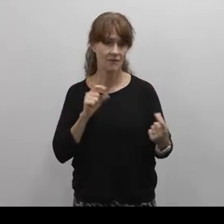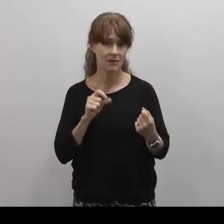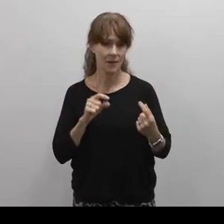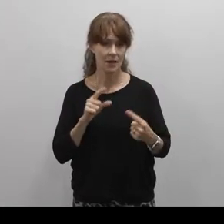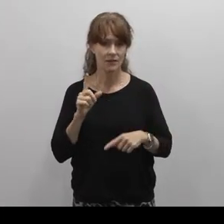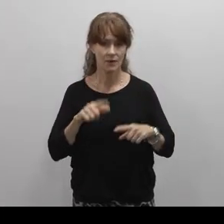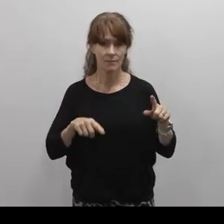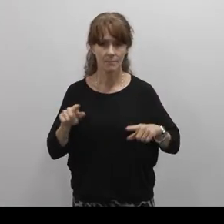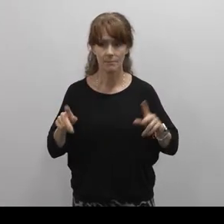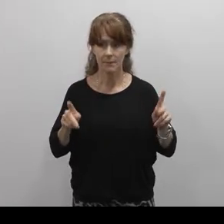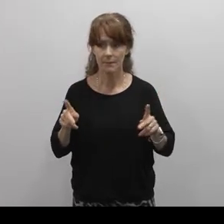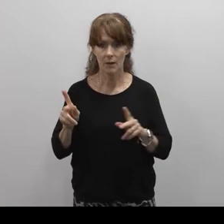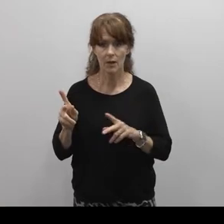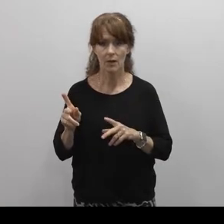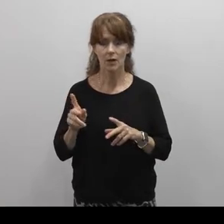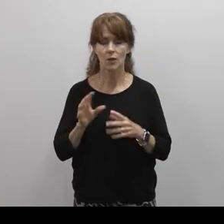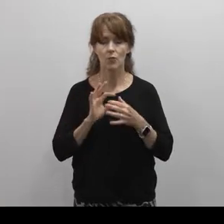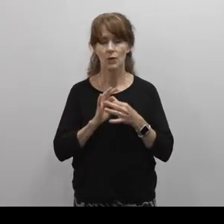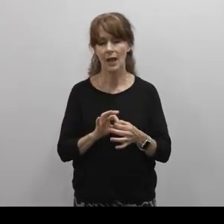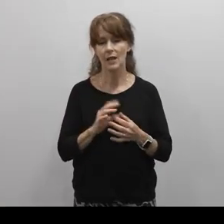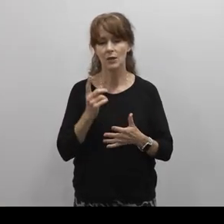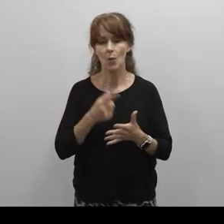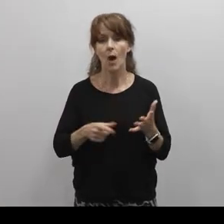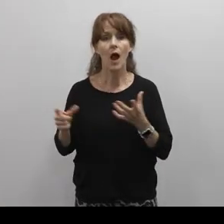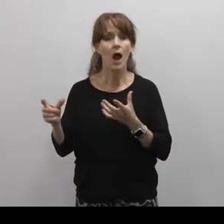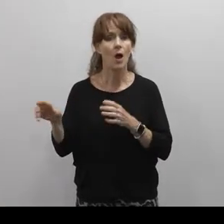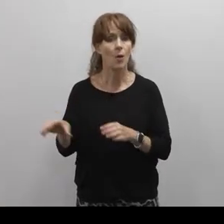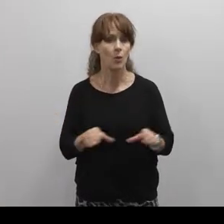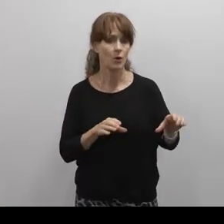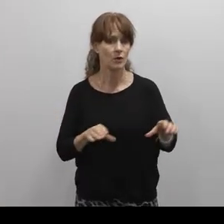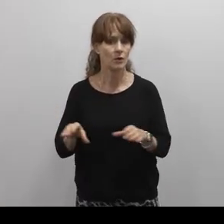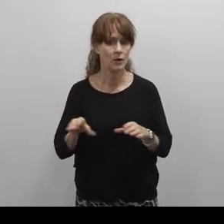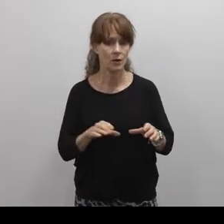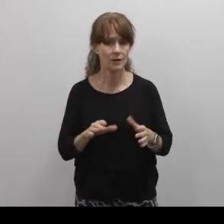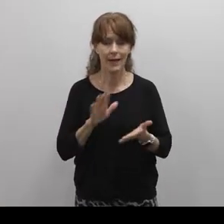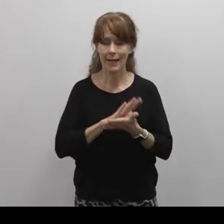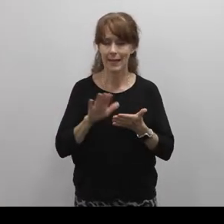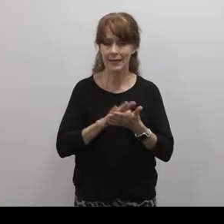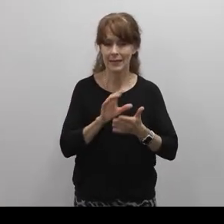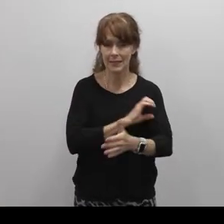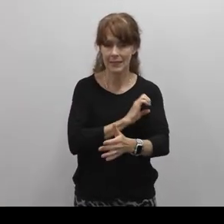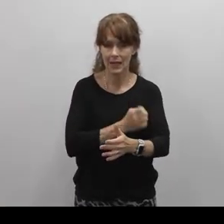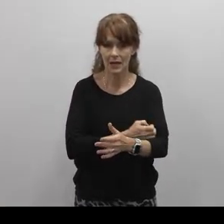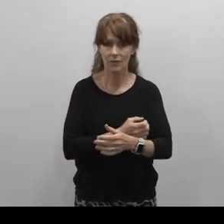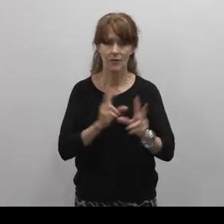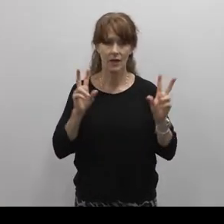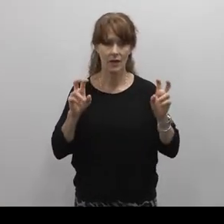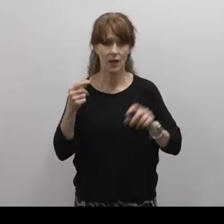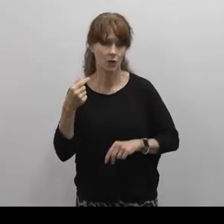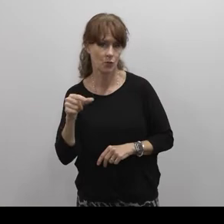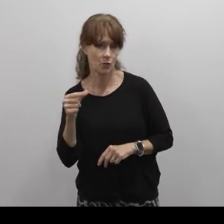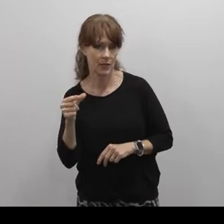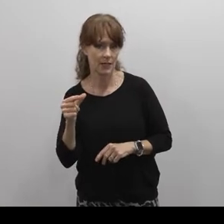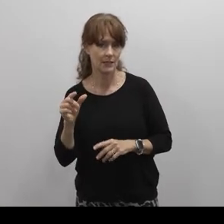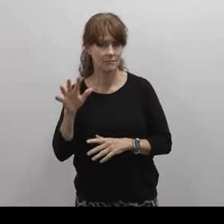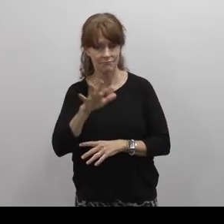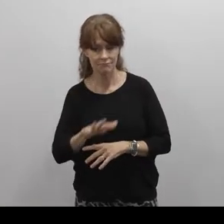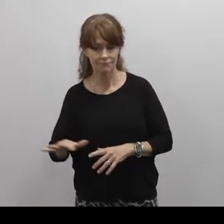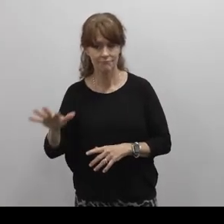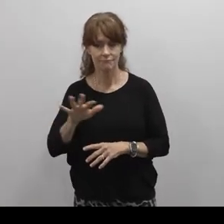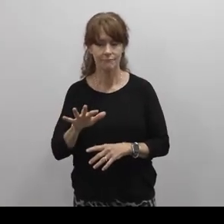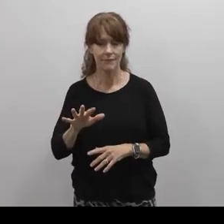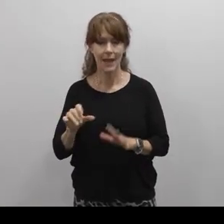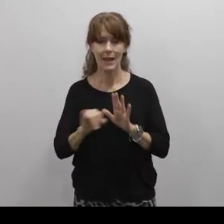those particular folks with respect to what we're doing on the clean energy and green side of the house, perhaps identifying things we're not